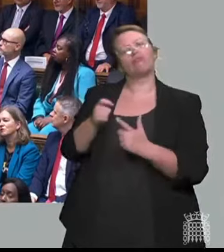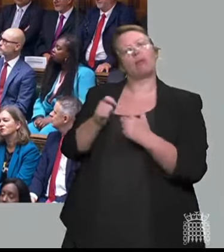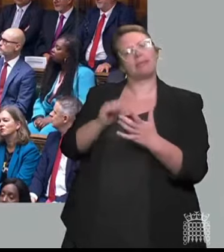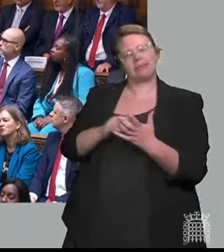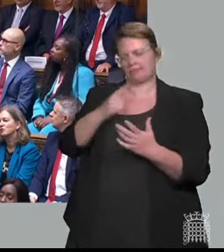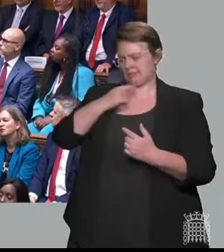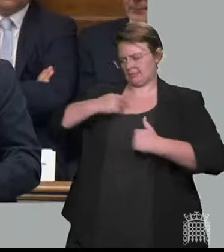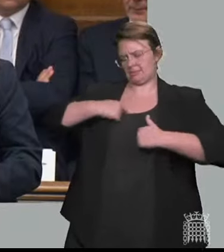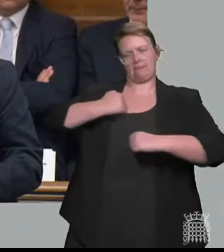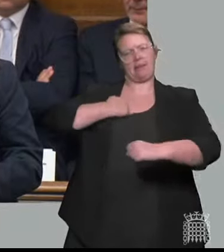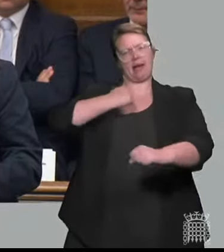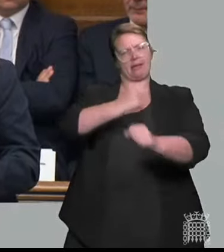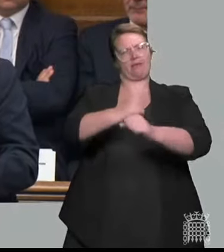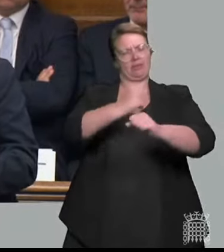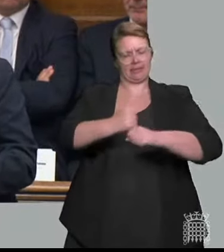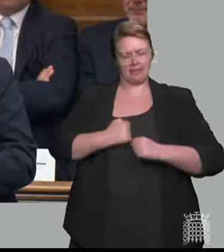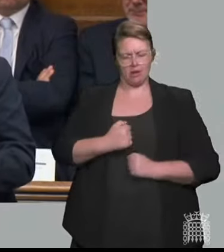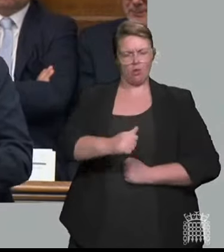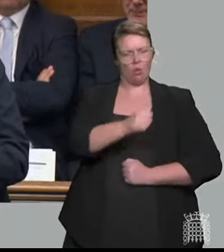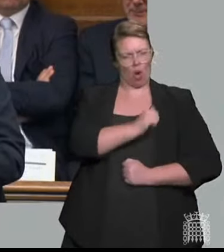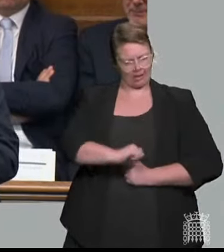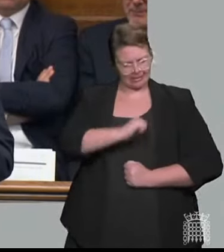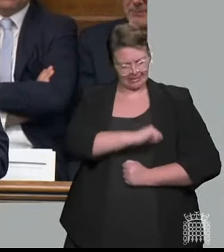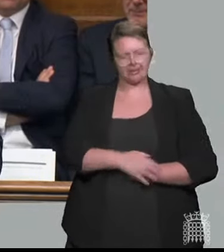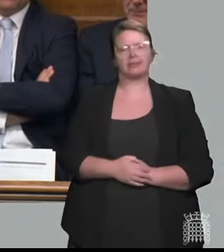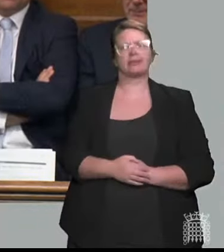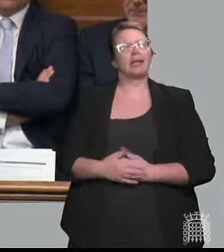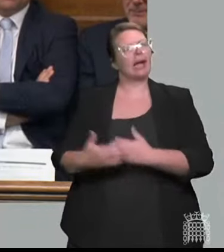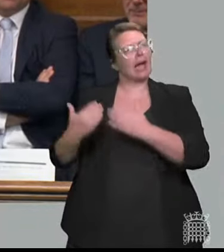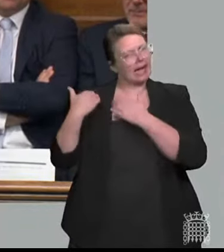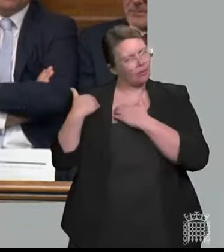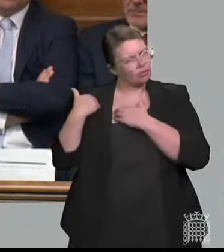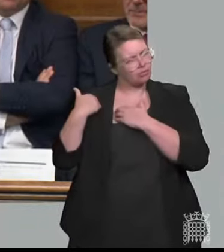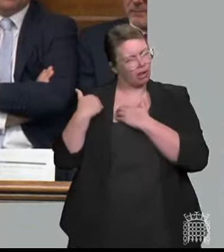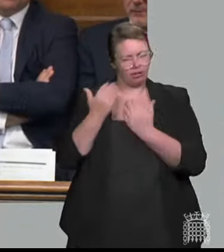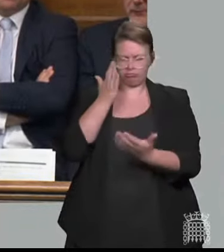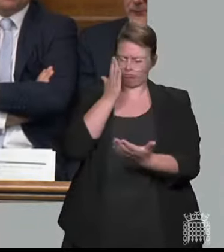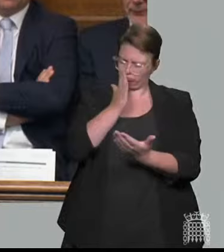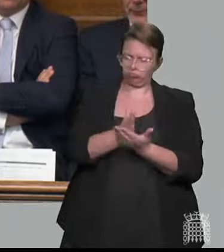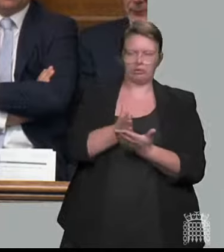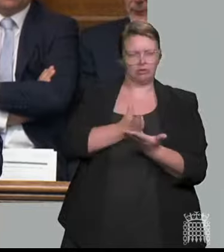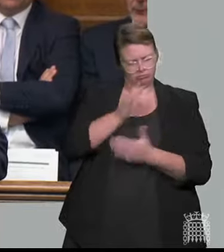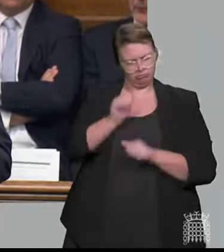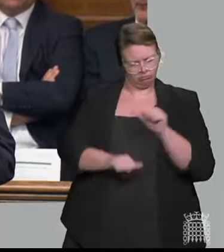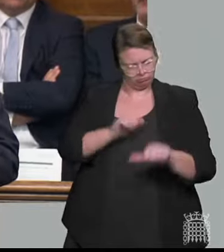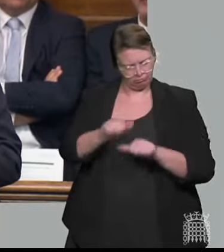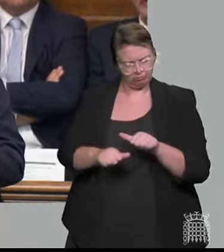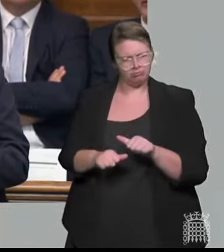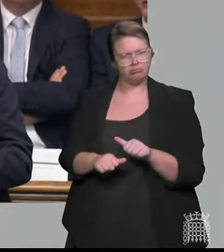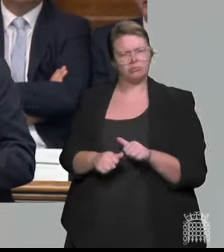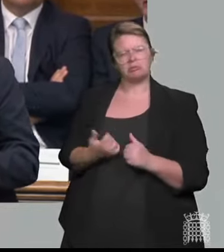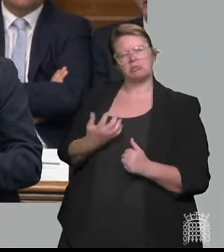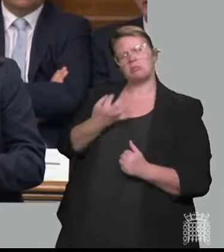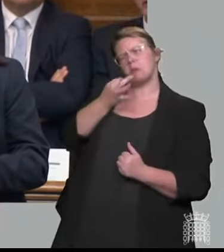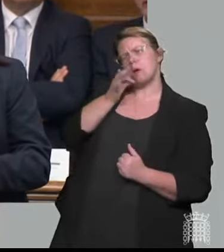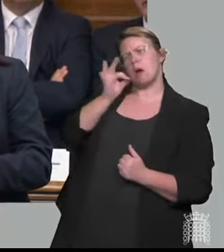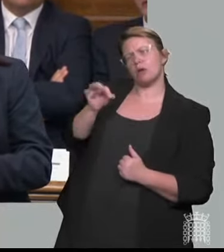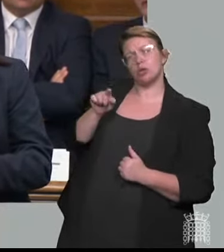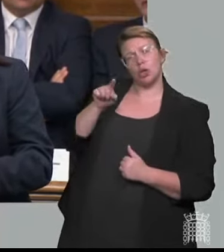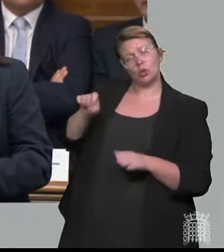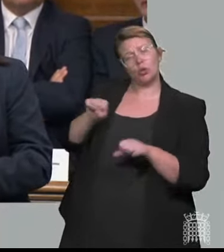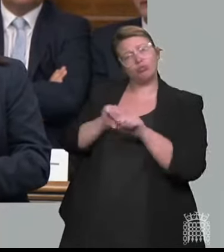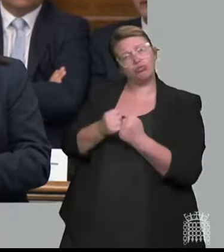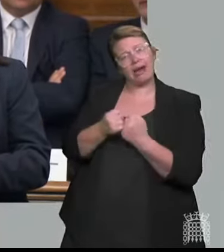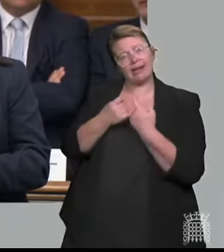honesty, accountability and integrity. So can the Prime Minister explain how he was found to have breached the Code of Conduct, this time for